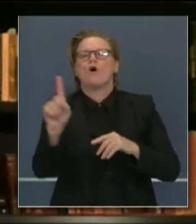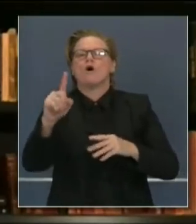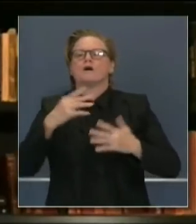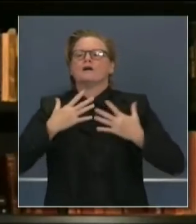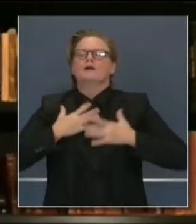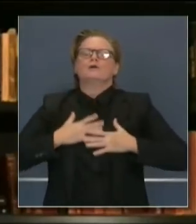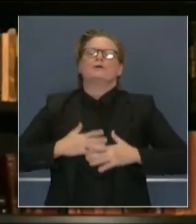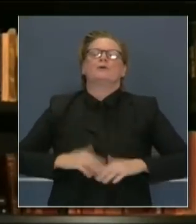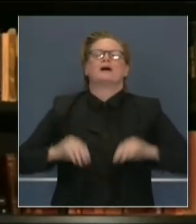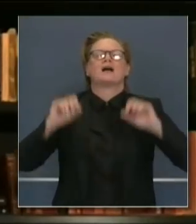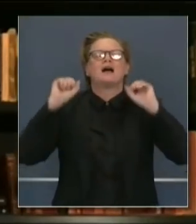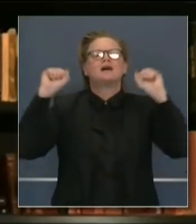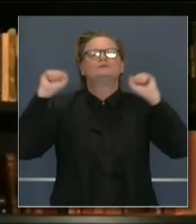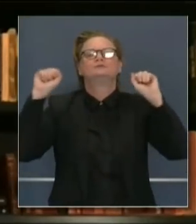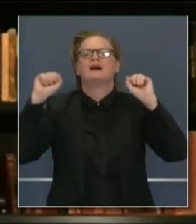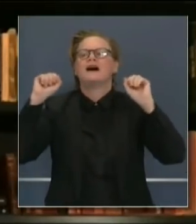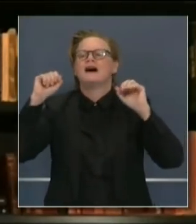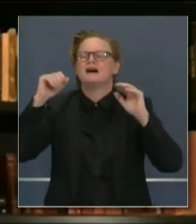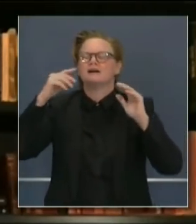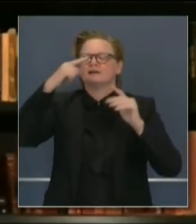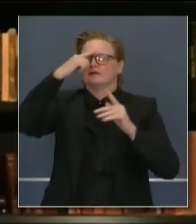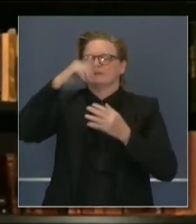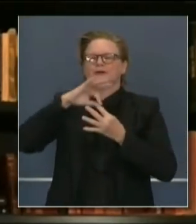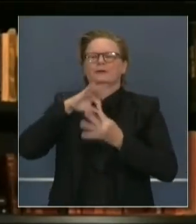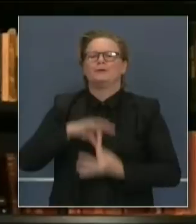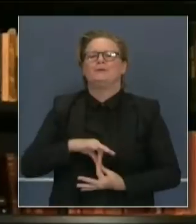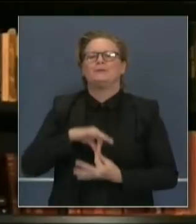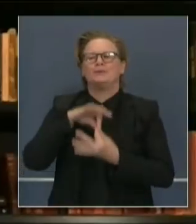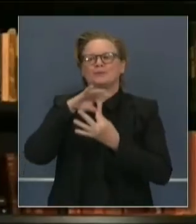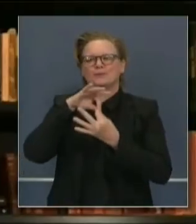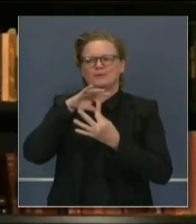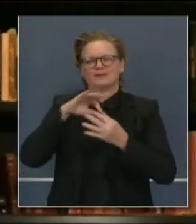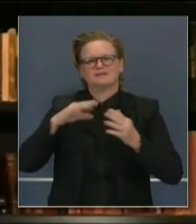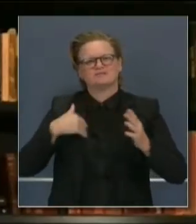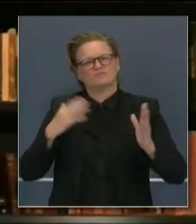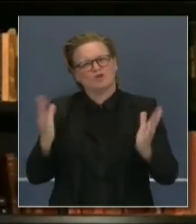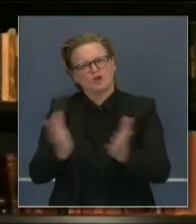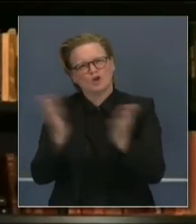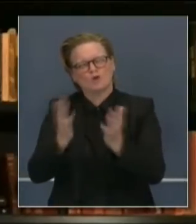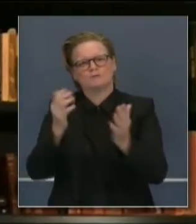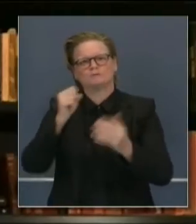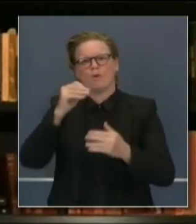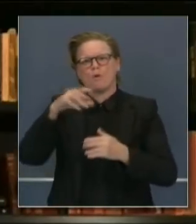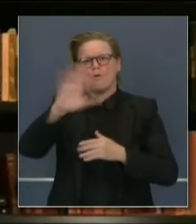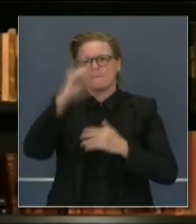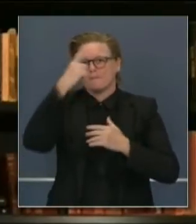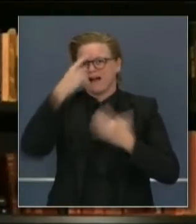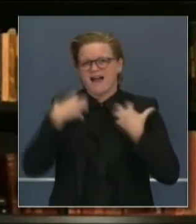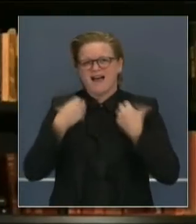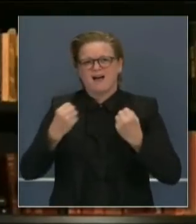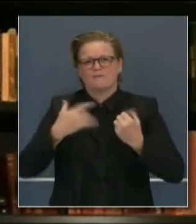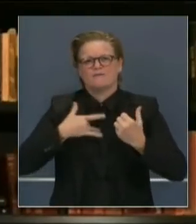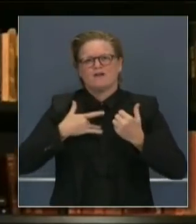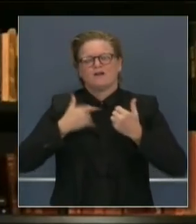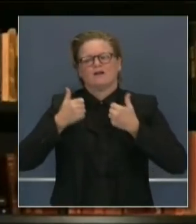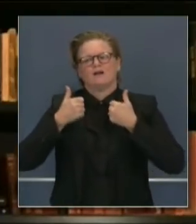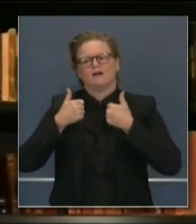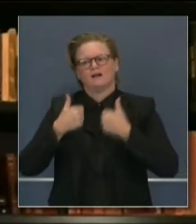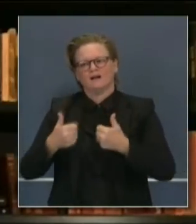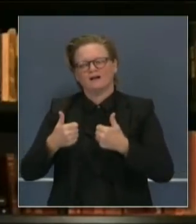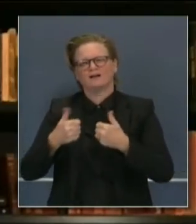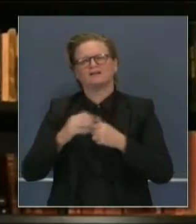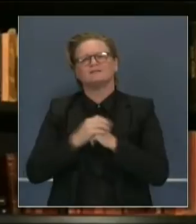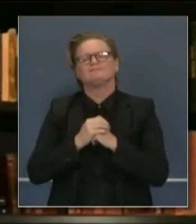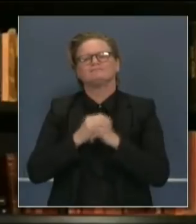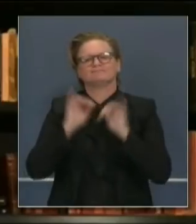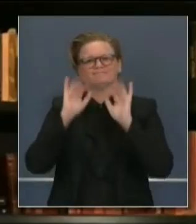have the mindfulness that is needed at this moment. Encourage you to spend time outdoors safely, but again, do